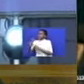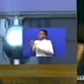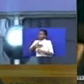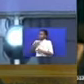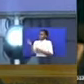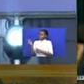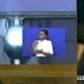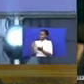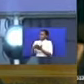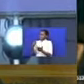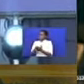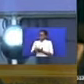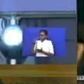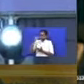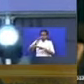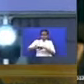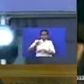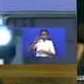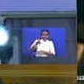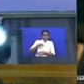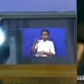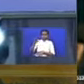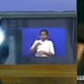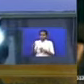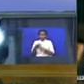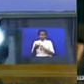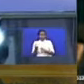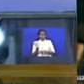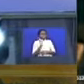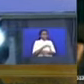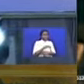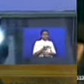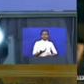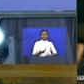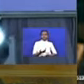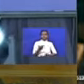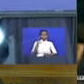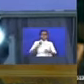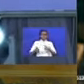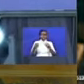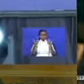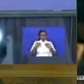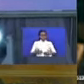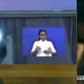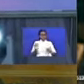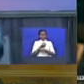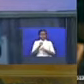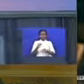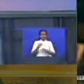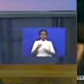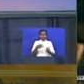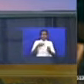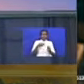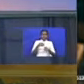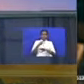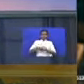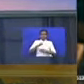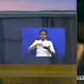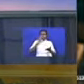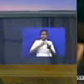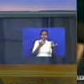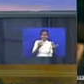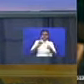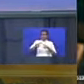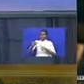transport. By the end of the month, they are busy making someone else wealthy, but they'll never become owners themselves. How